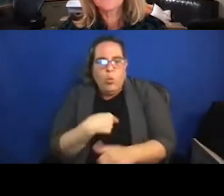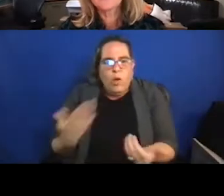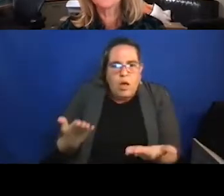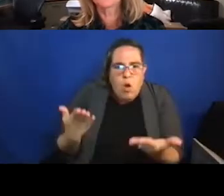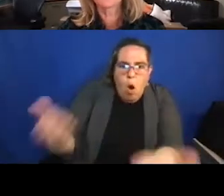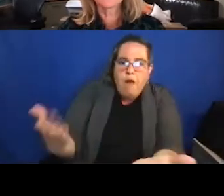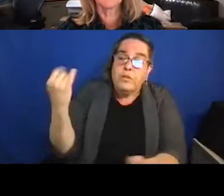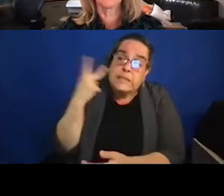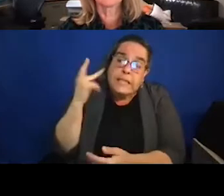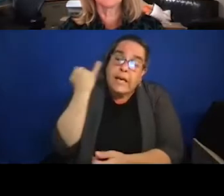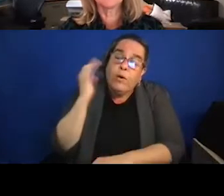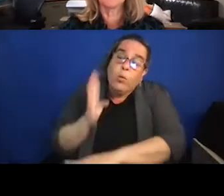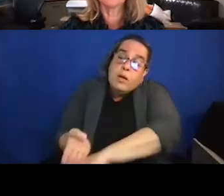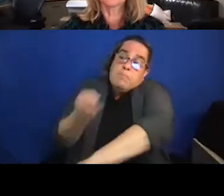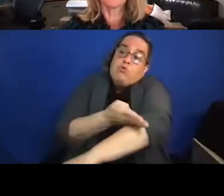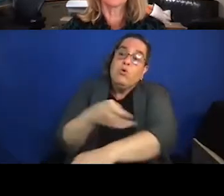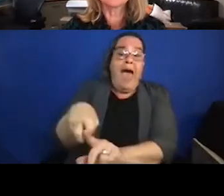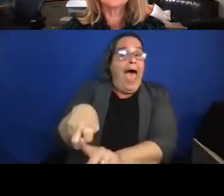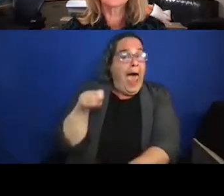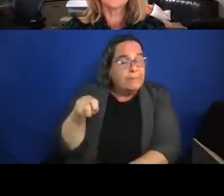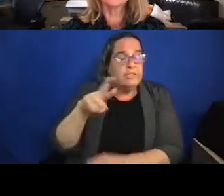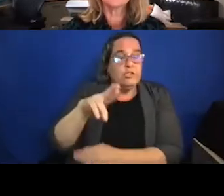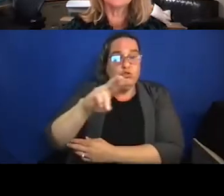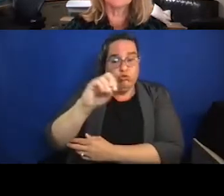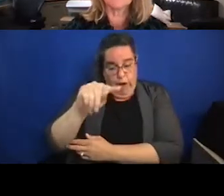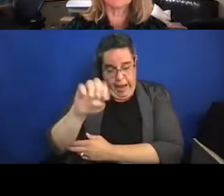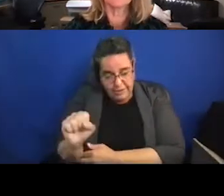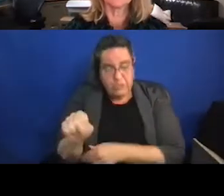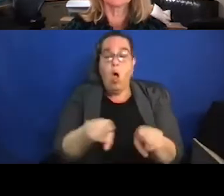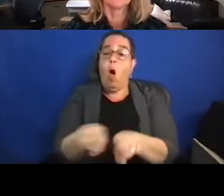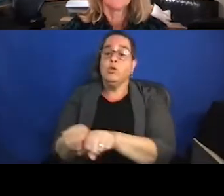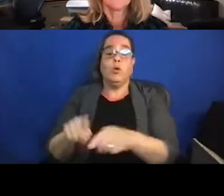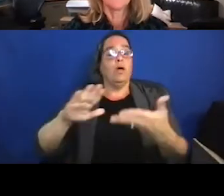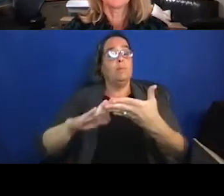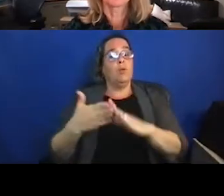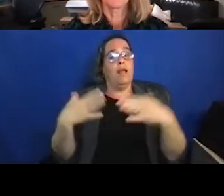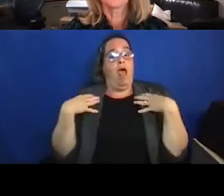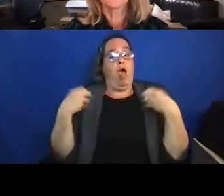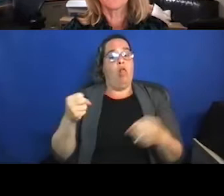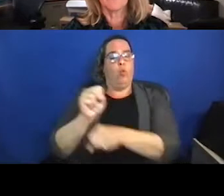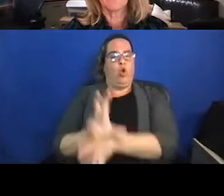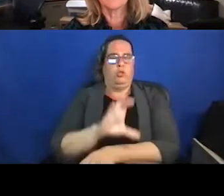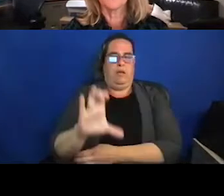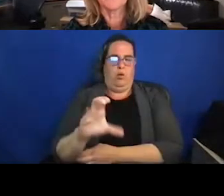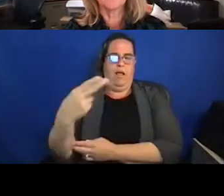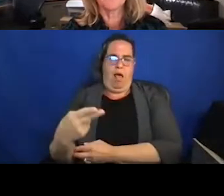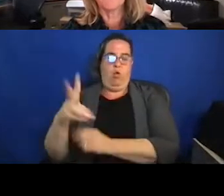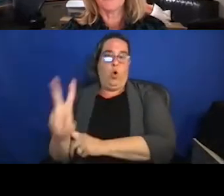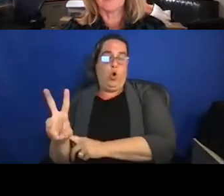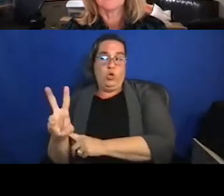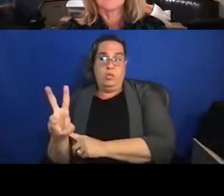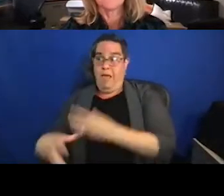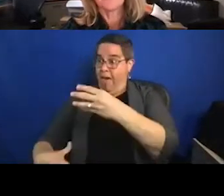a community health worker support to people who smoked in the community, in their neighborhoods, or the 2 combined would